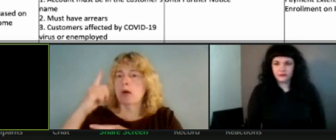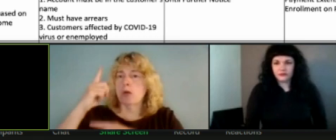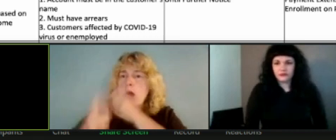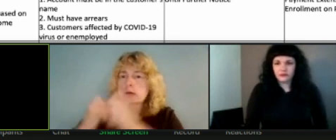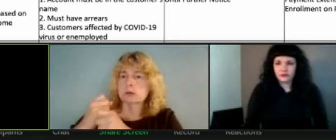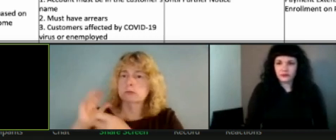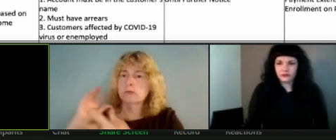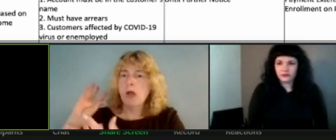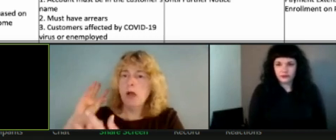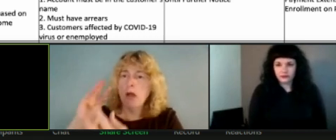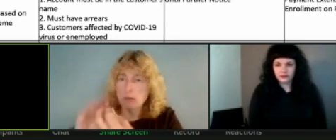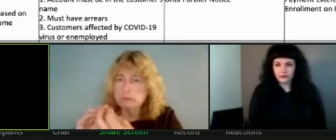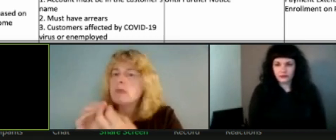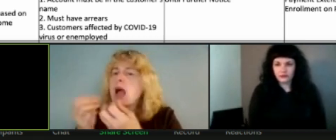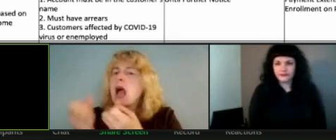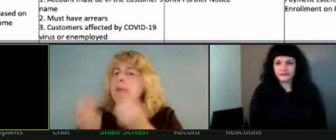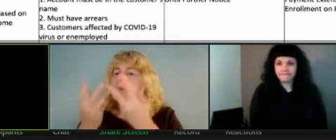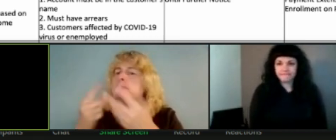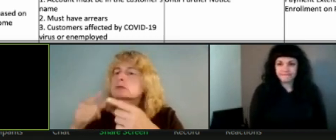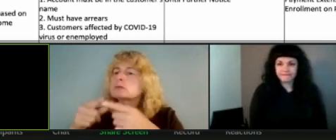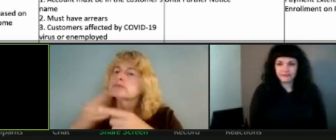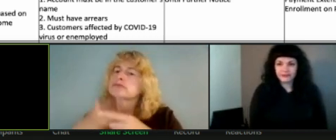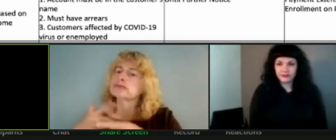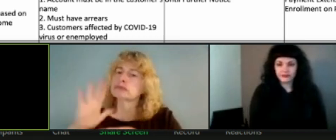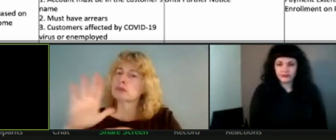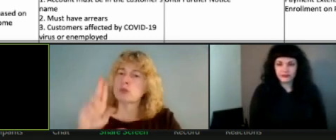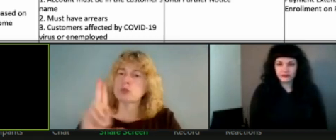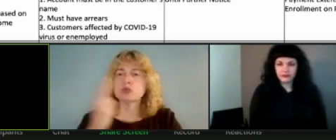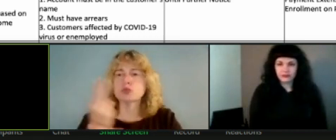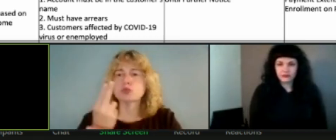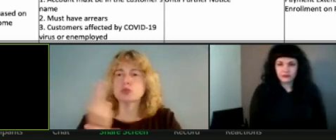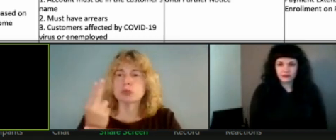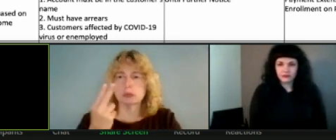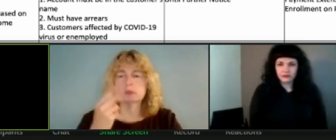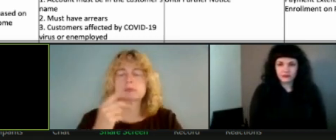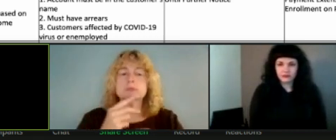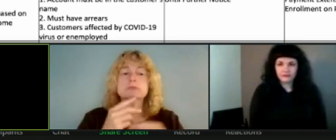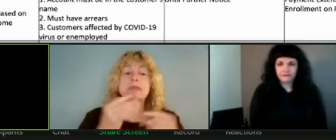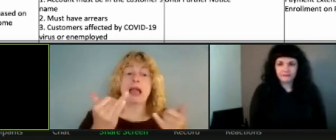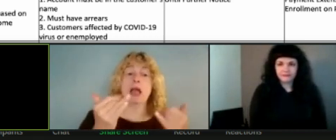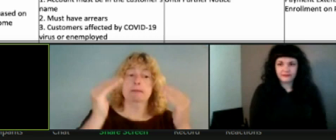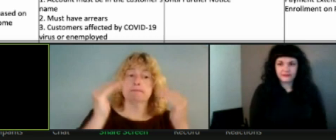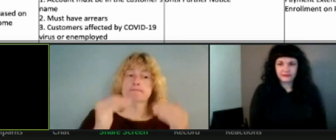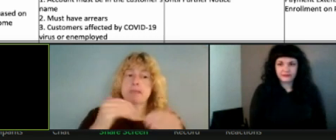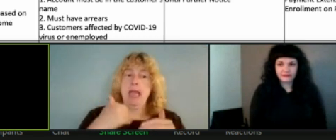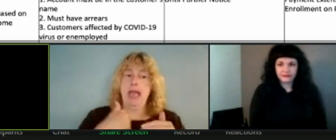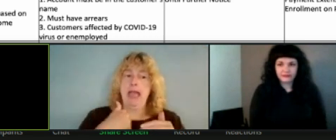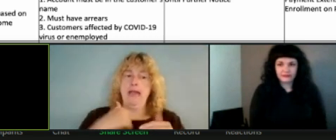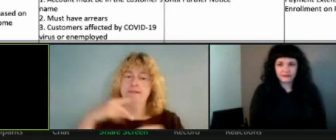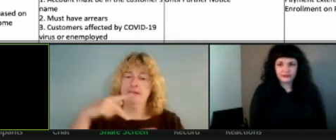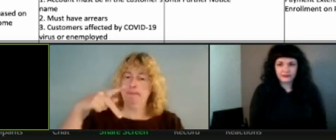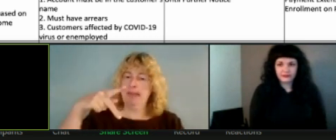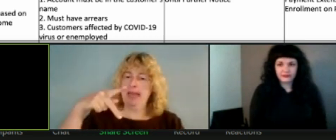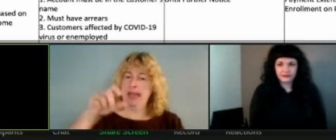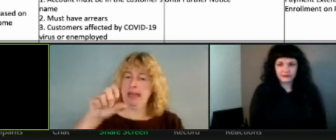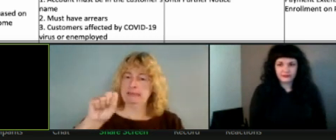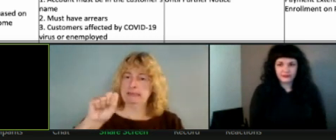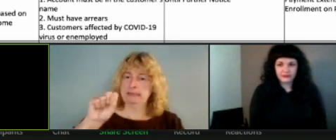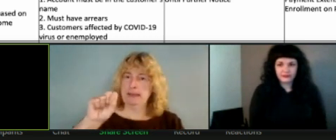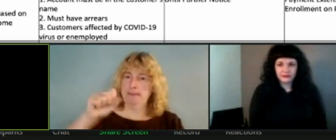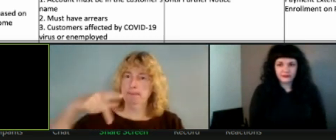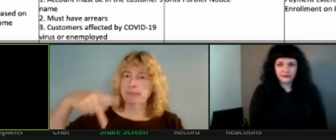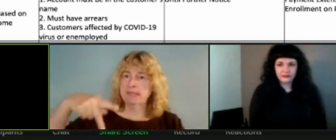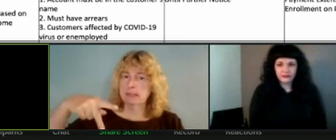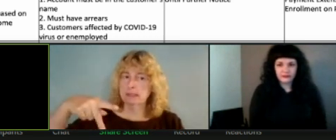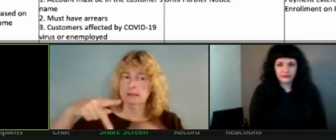And then DTE decided during COVID, we have what we call a personal service protection program. I'll